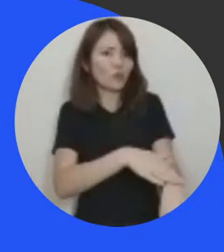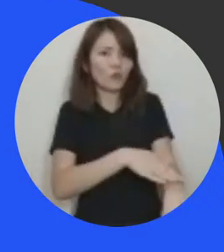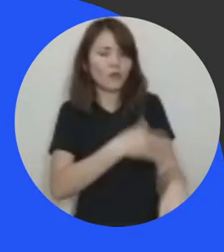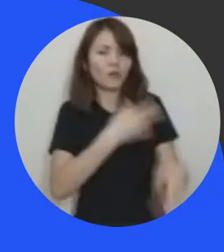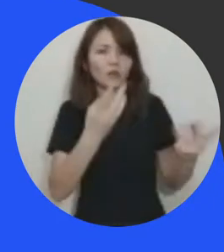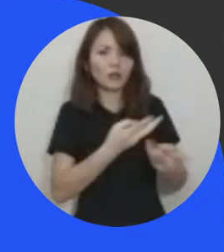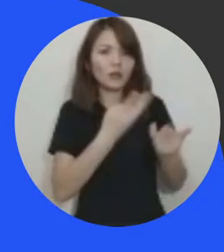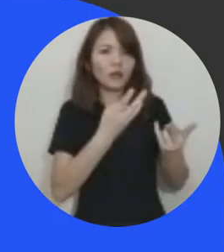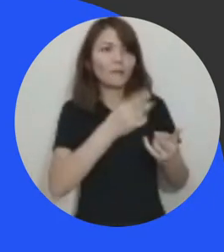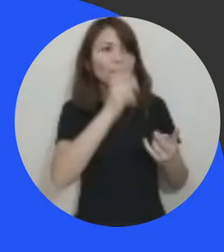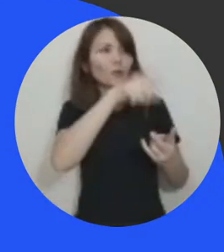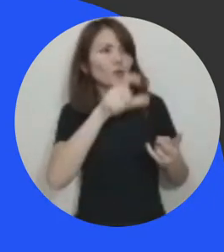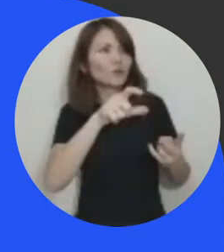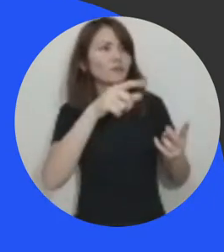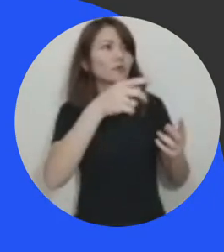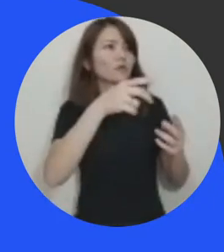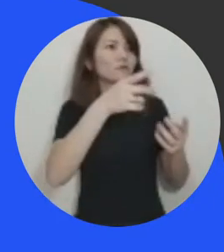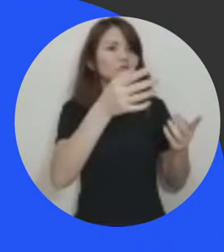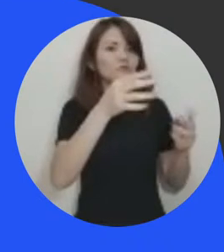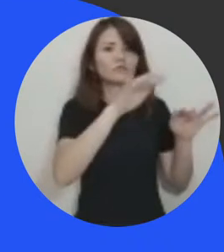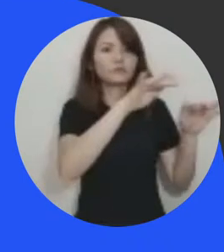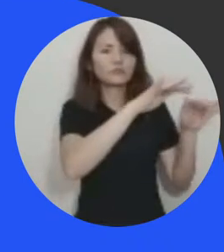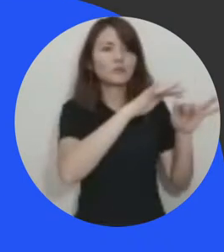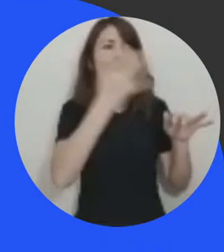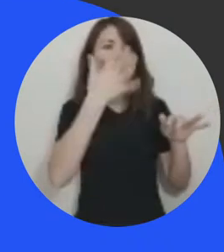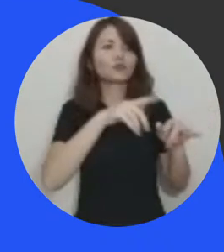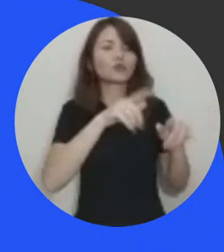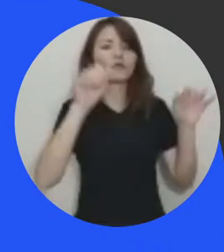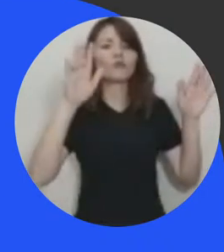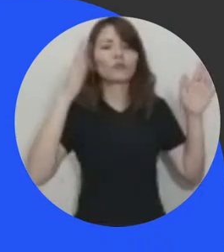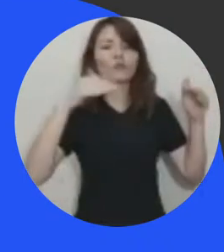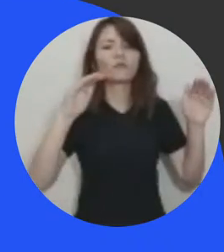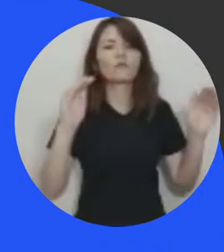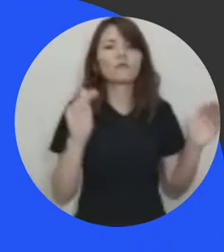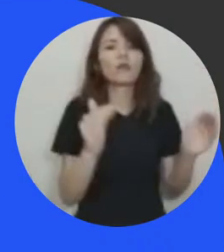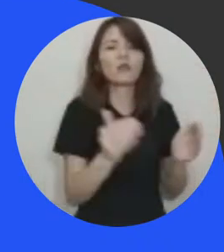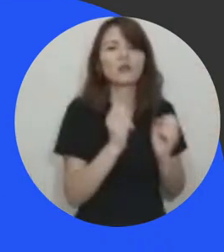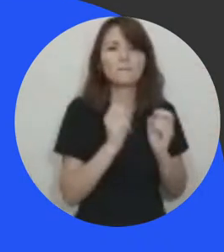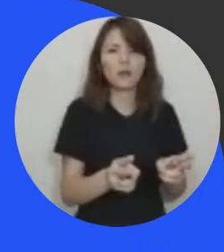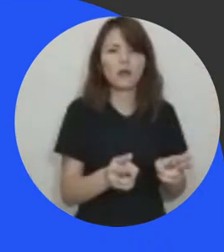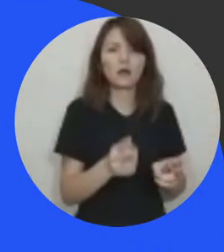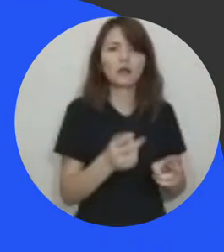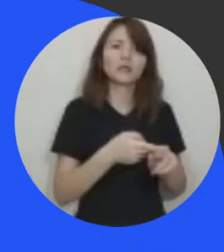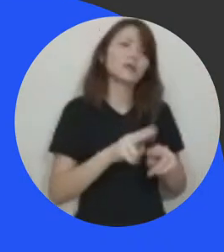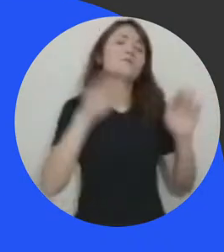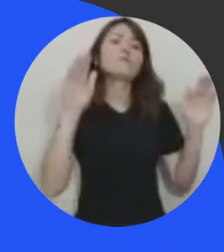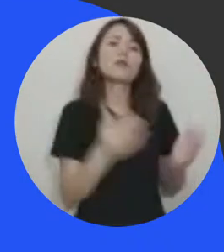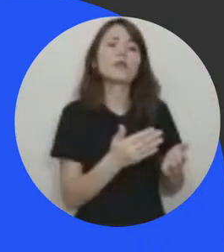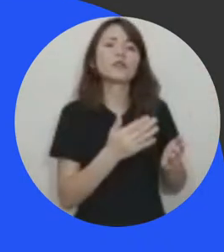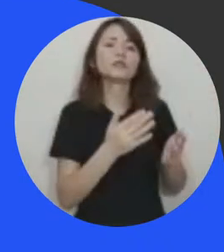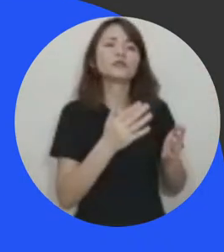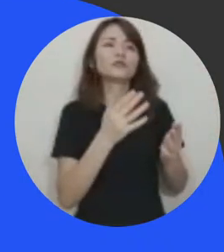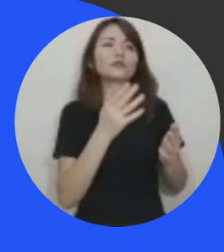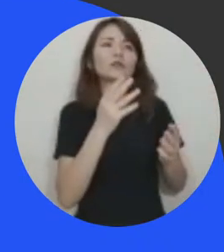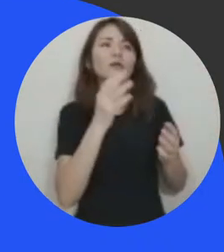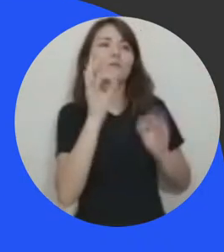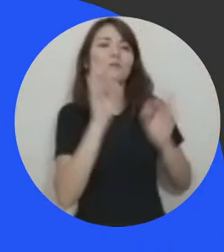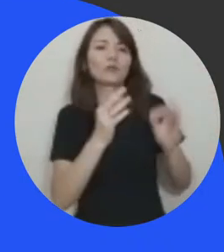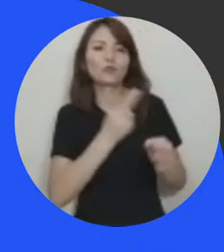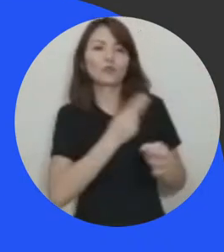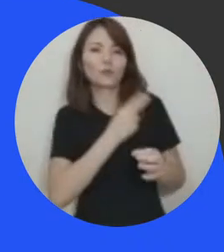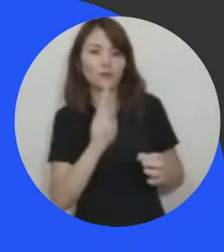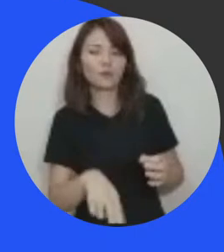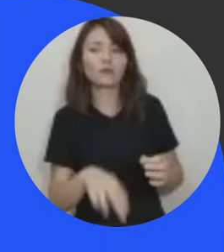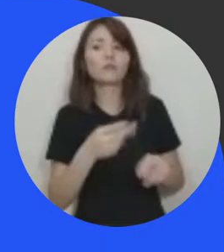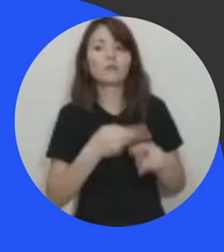less severe. And I just want to say there's no guarantee of that. The virus will evolve to transmit itself, and whether